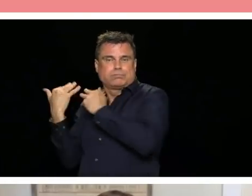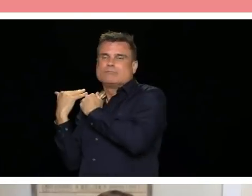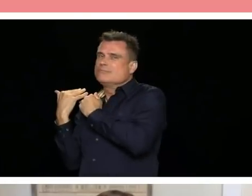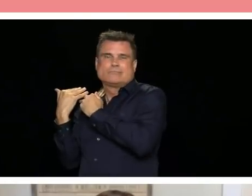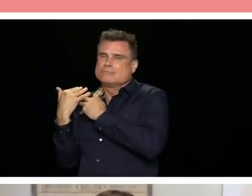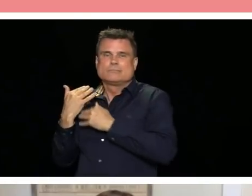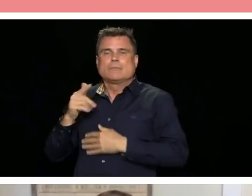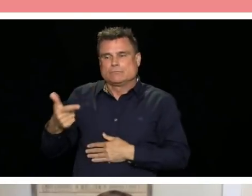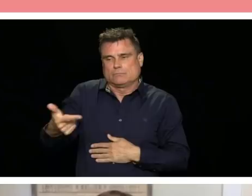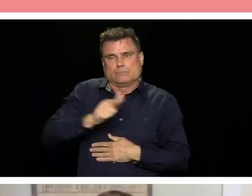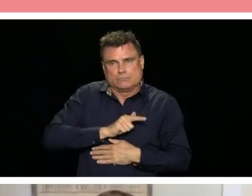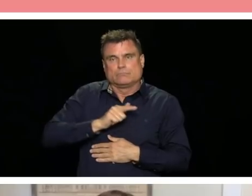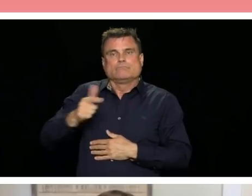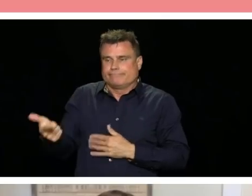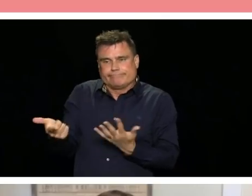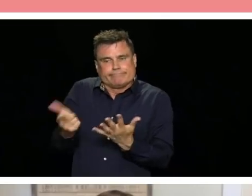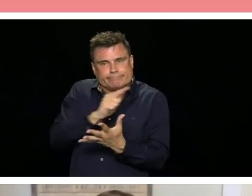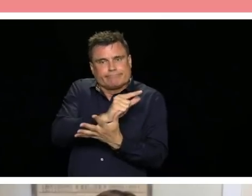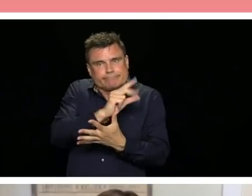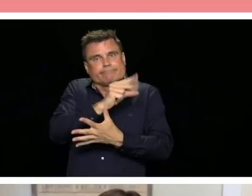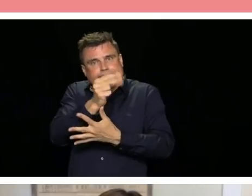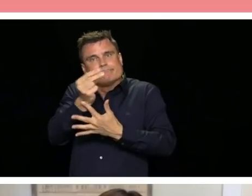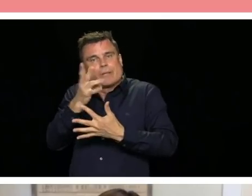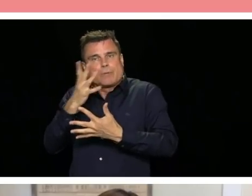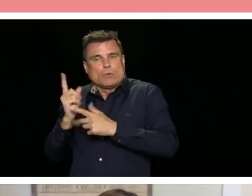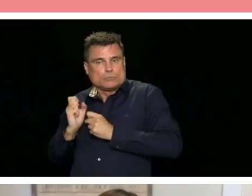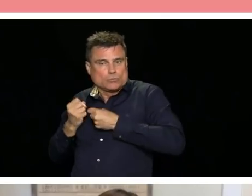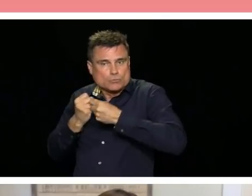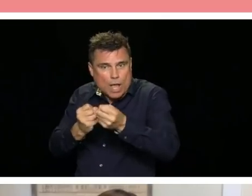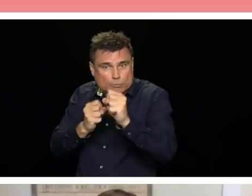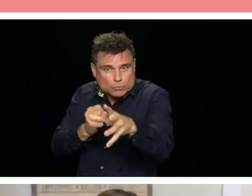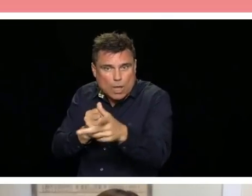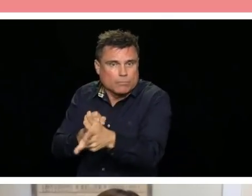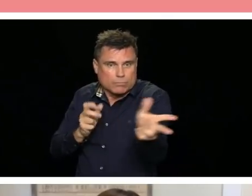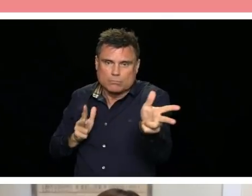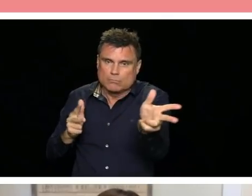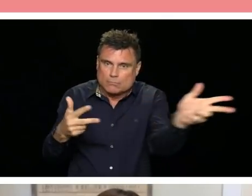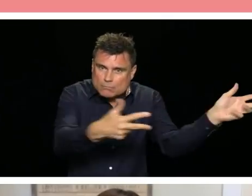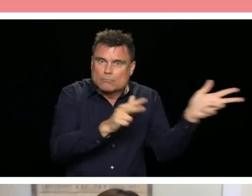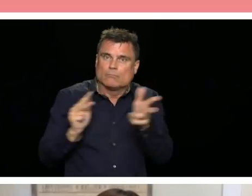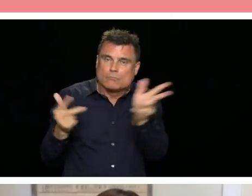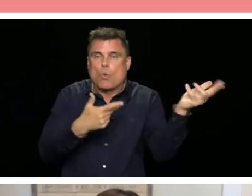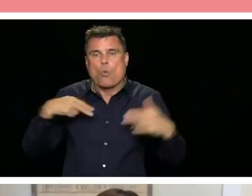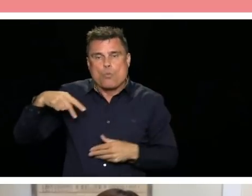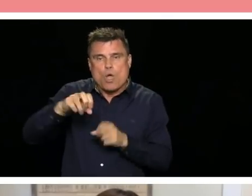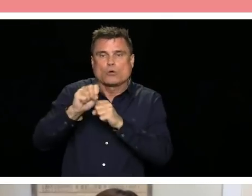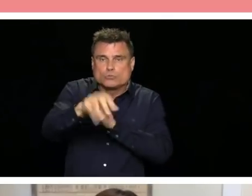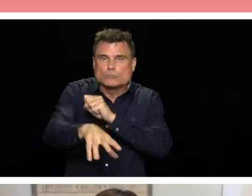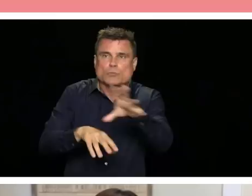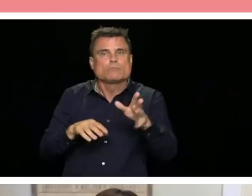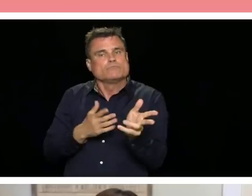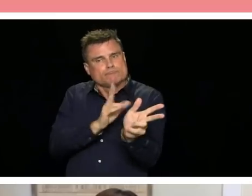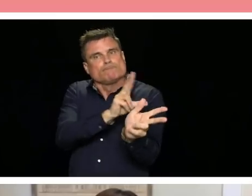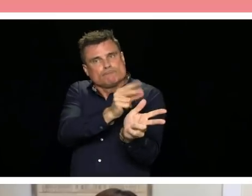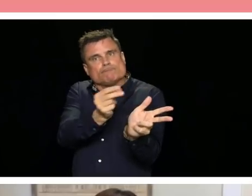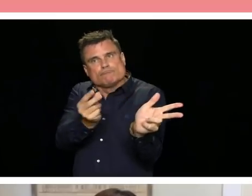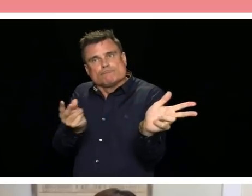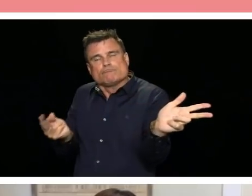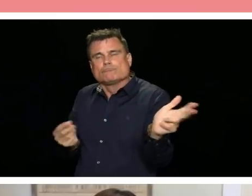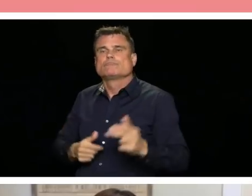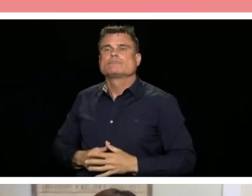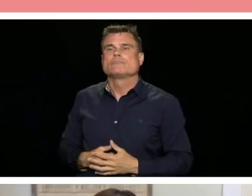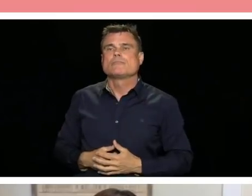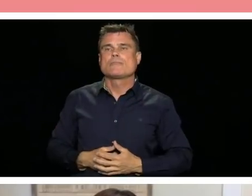to work over the coming weeks. I know parents still have questions about having their children return to